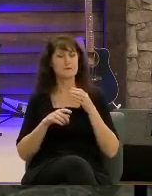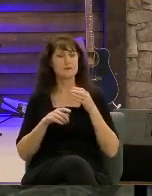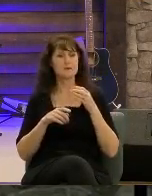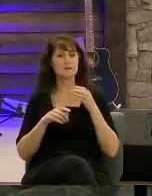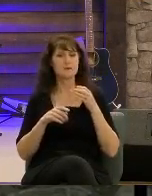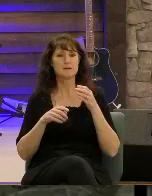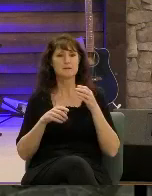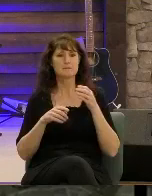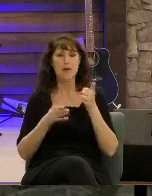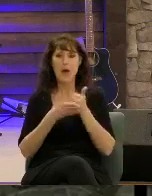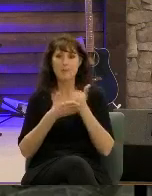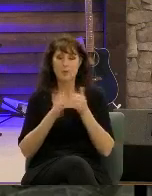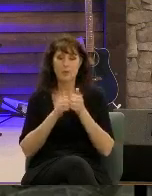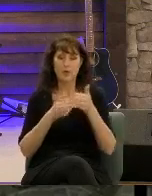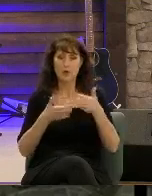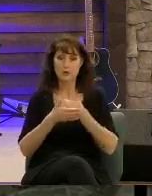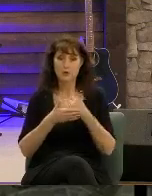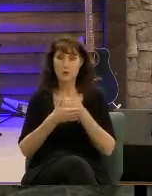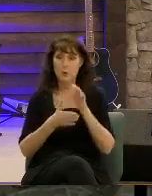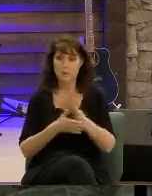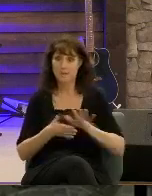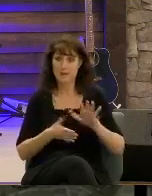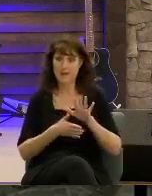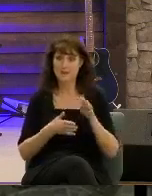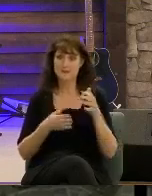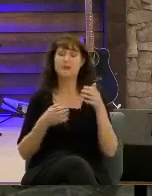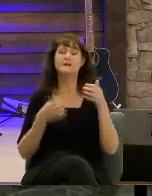word of testimony. I come home Friday.